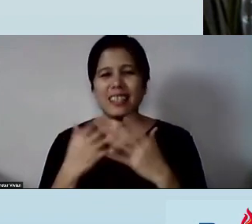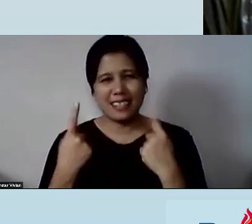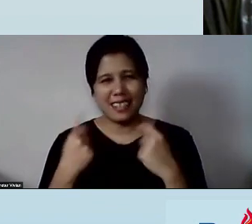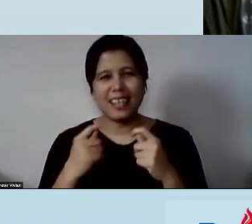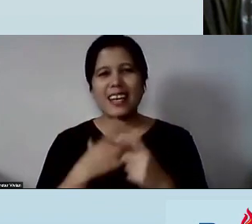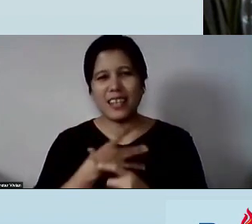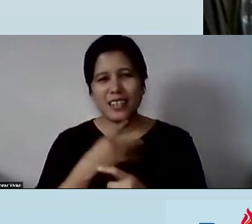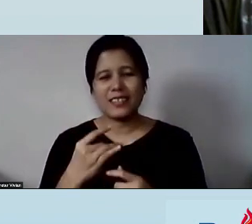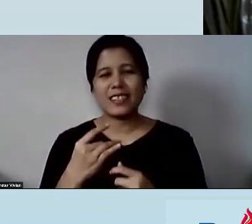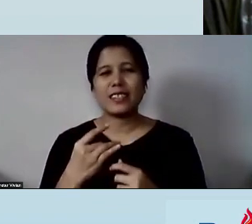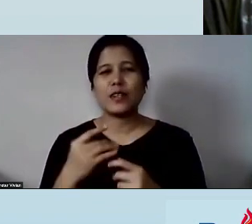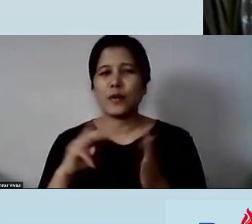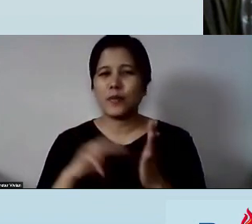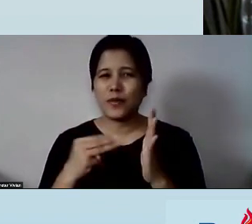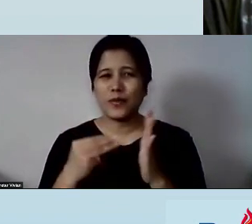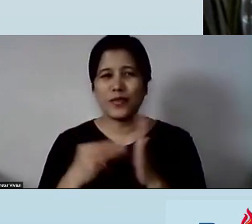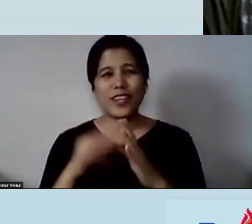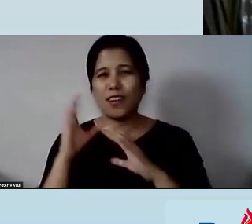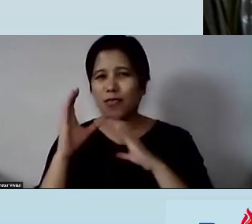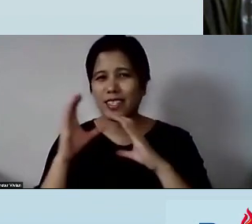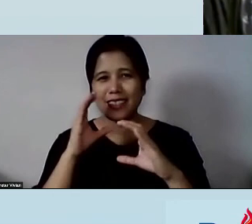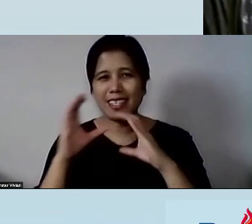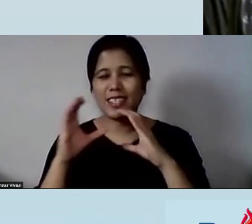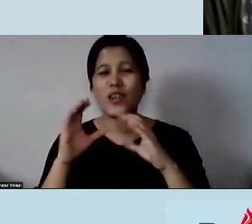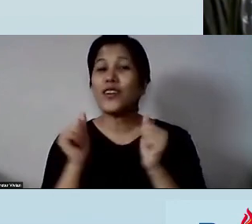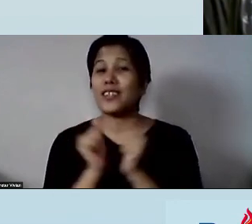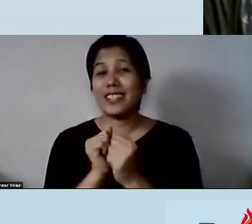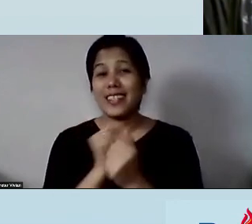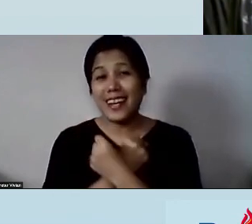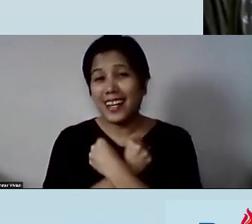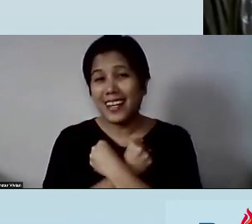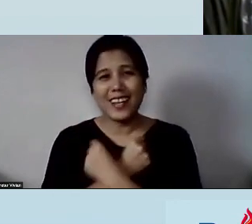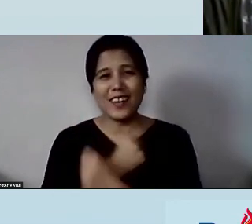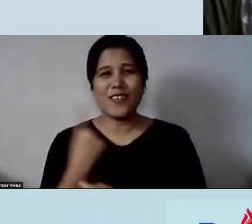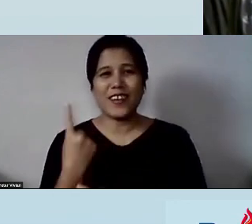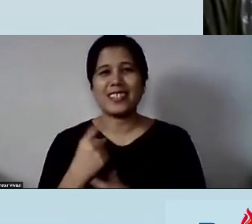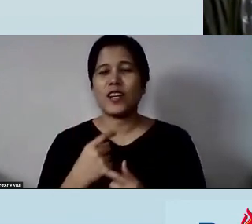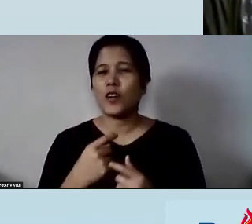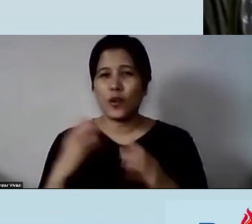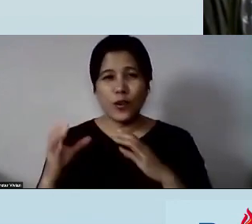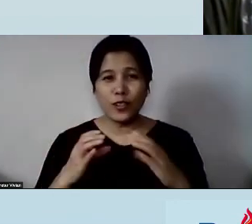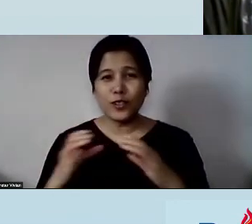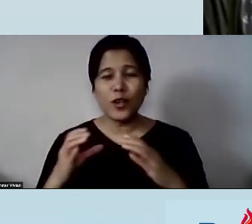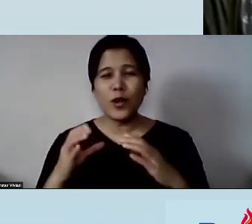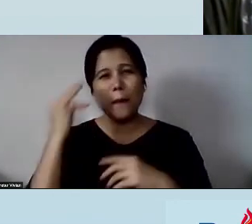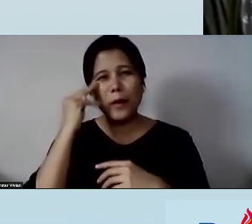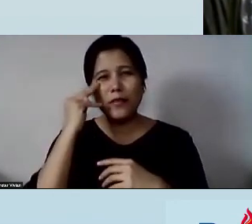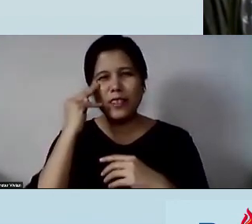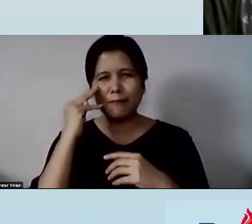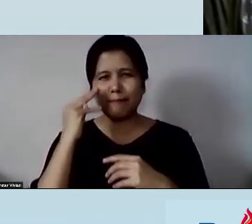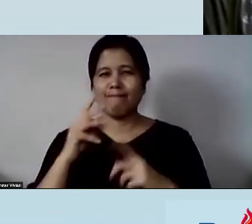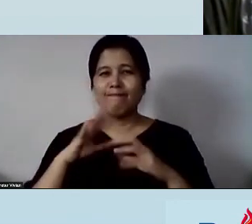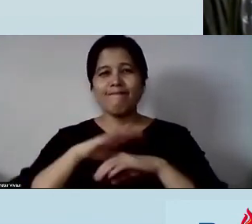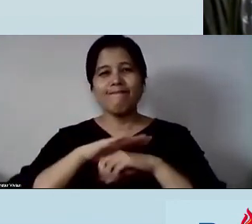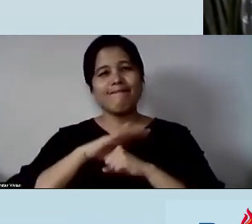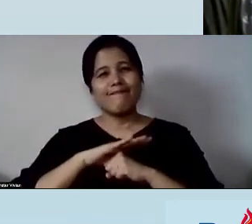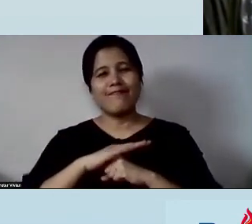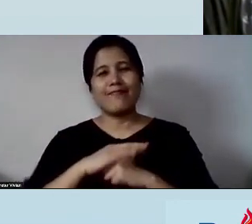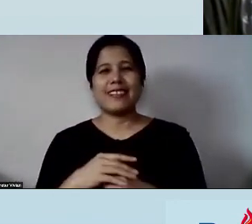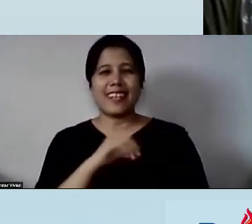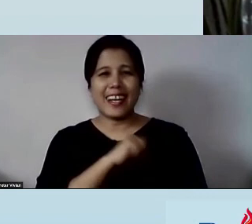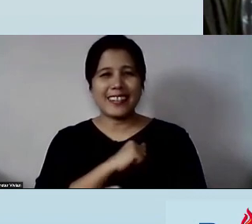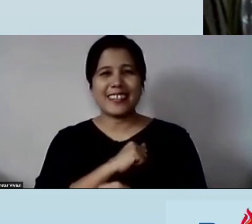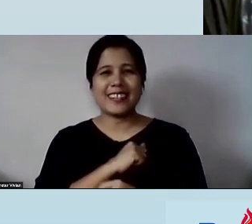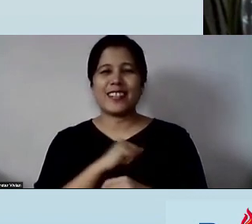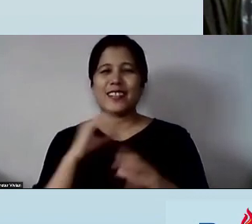to engage in meaningful conversations with your loved ones. Control yourself by being mindful of your temper, your thoughts, your